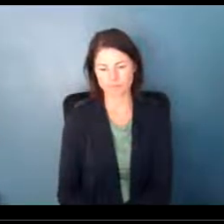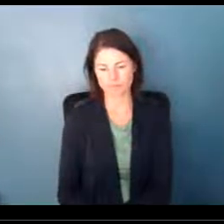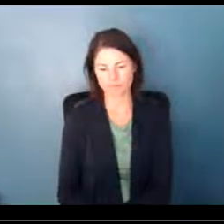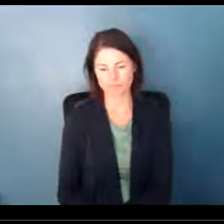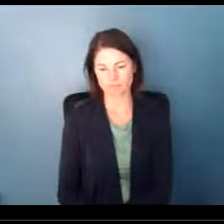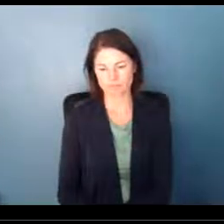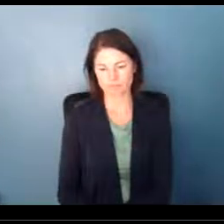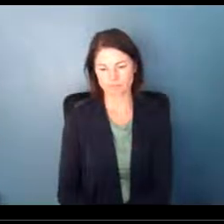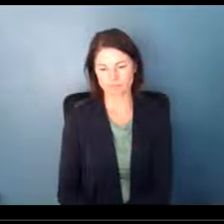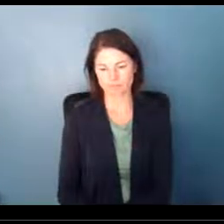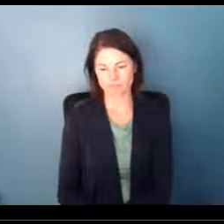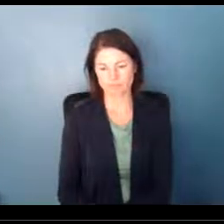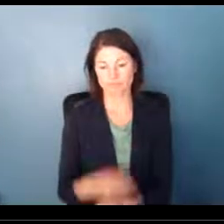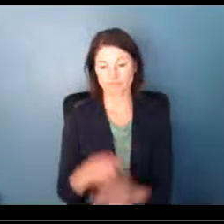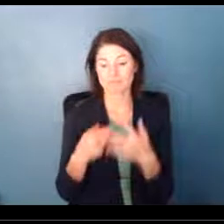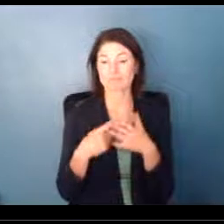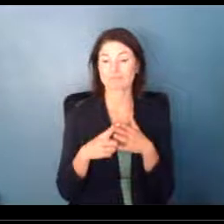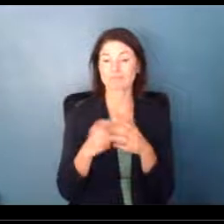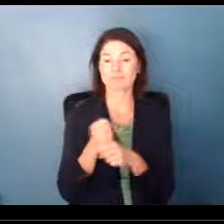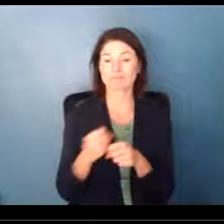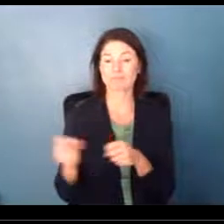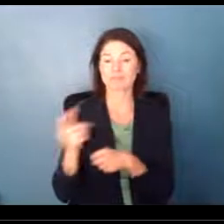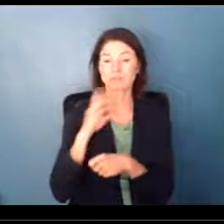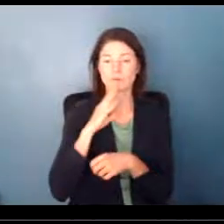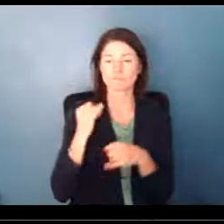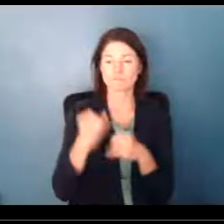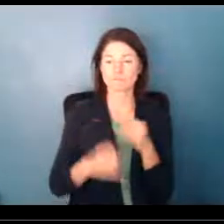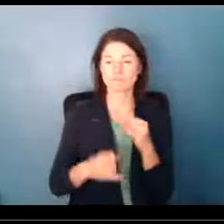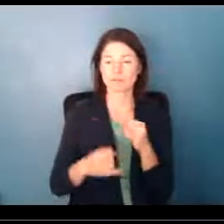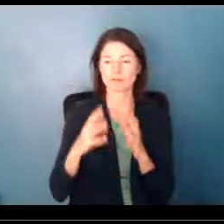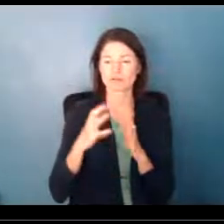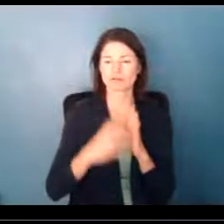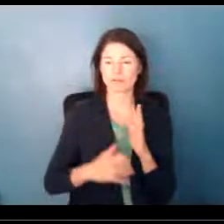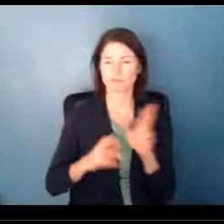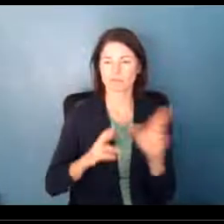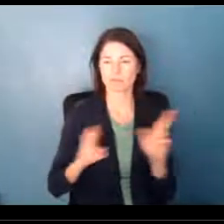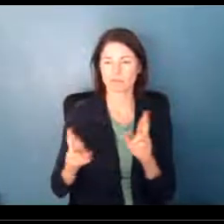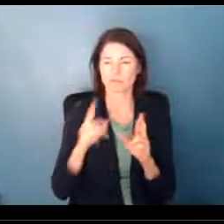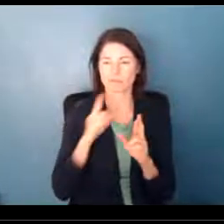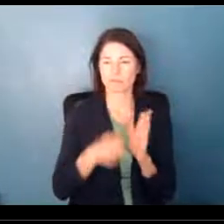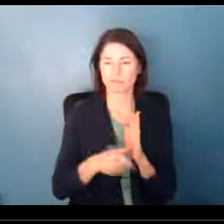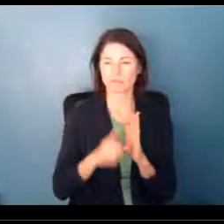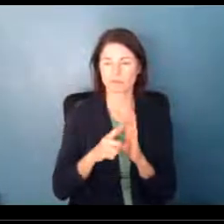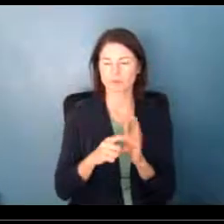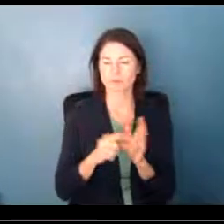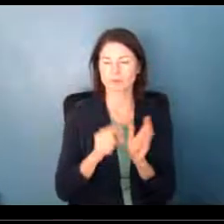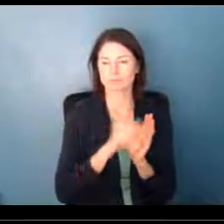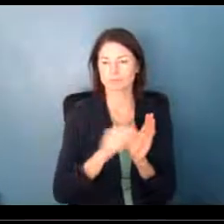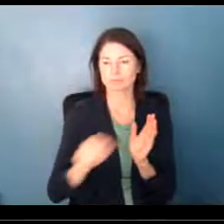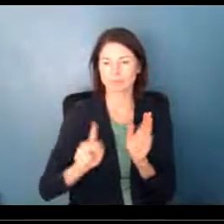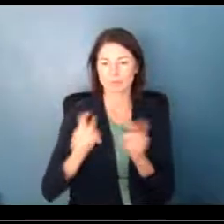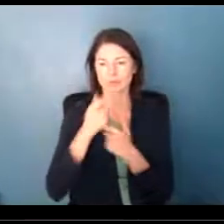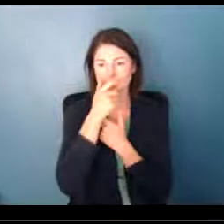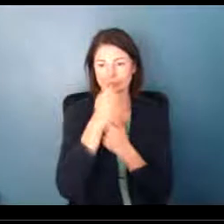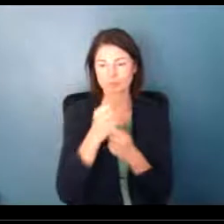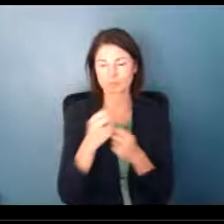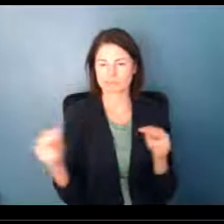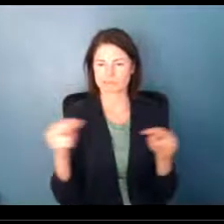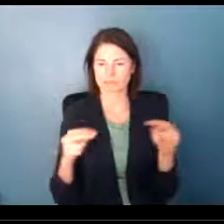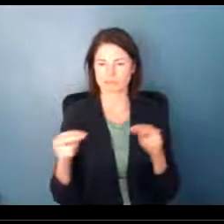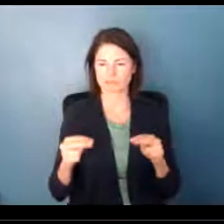year, we'll have our final draft for review. And so we're going to give all the stakeholders another opportunity to look at how